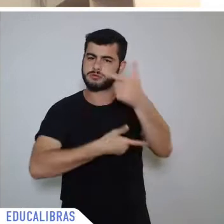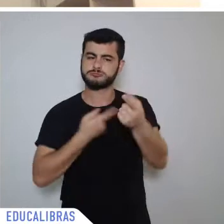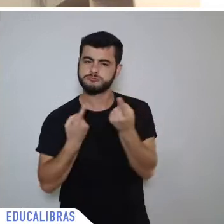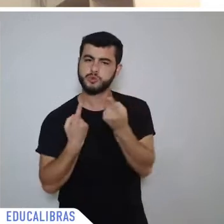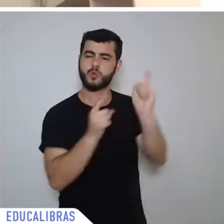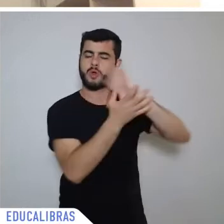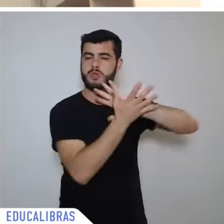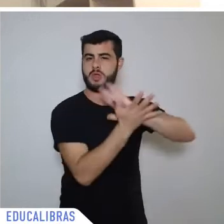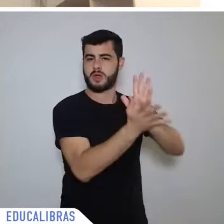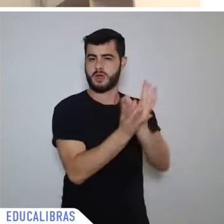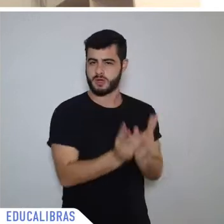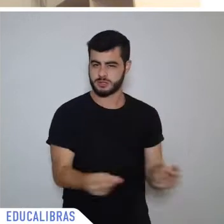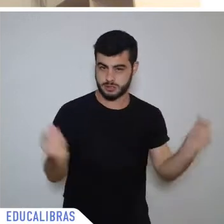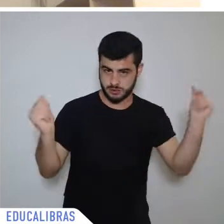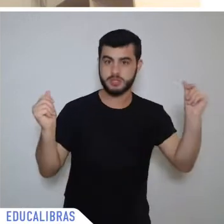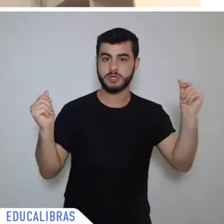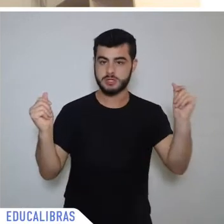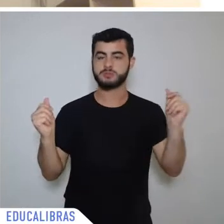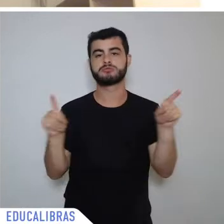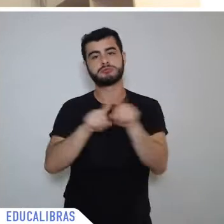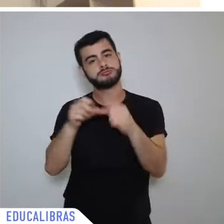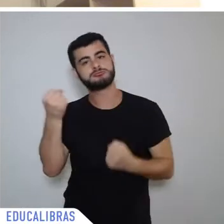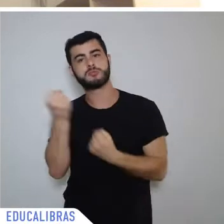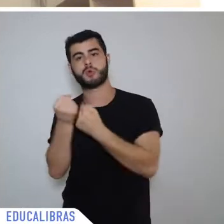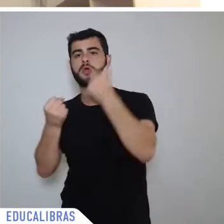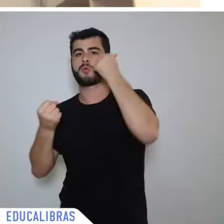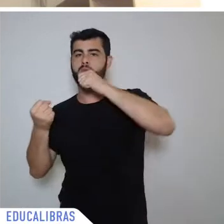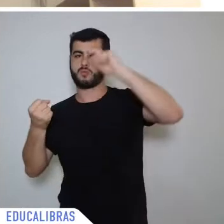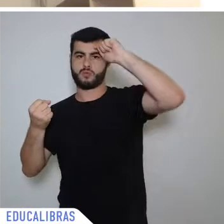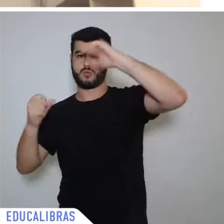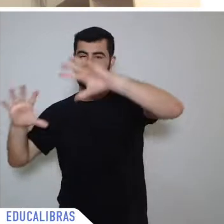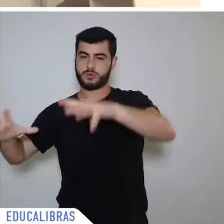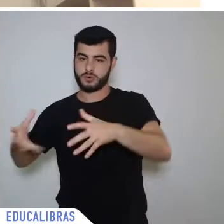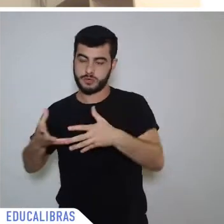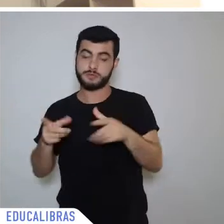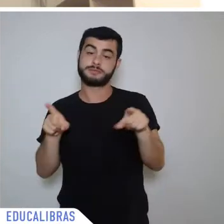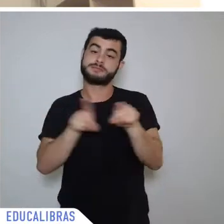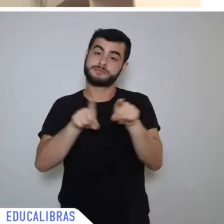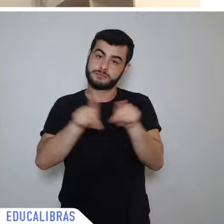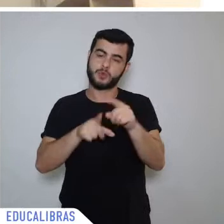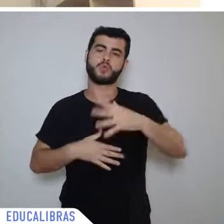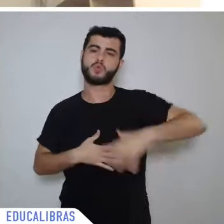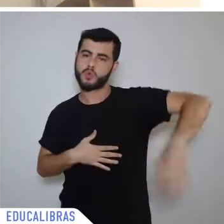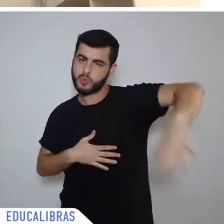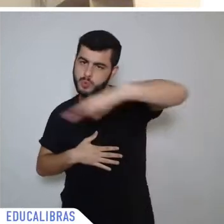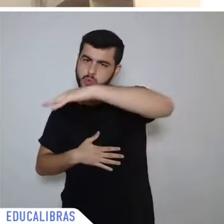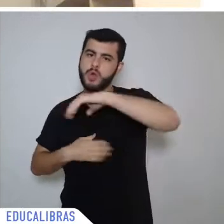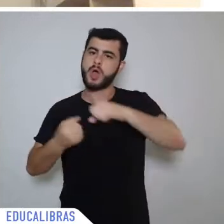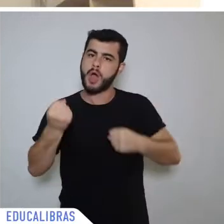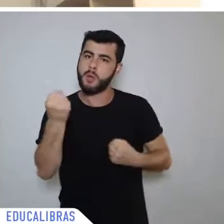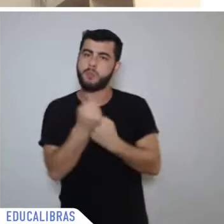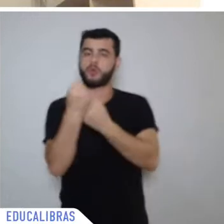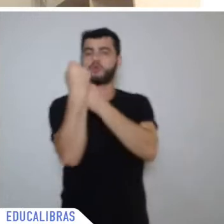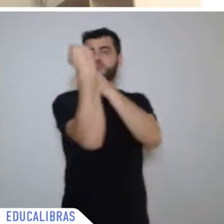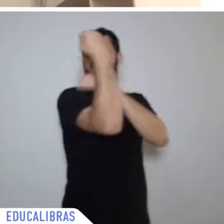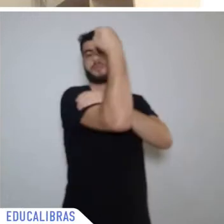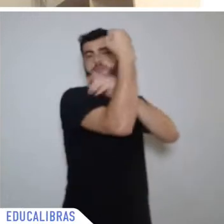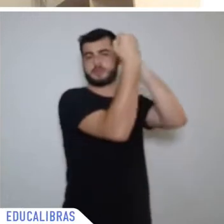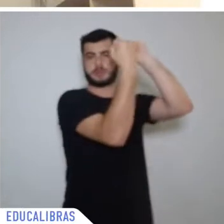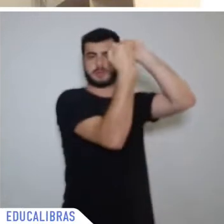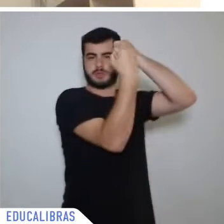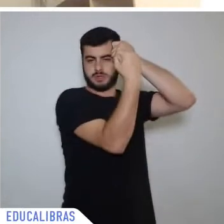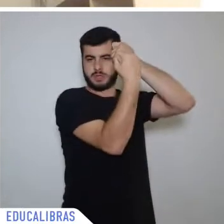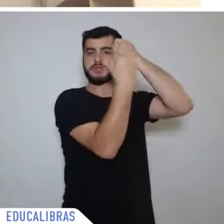She has been doing essential work in our country to combat and fight racism against women and Black people. In addition, she is